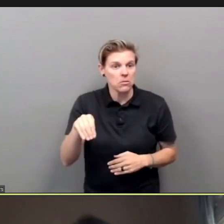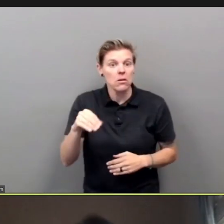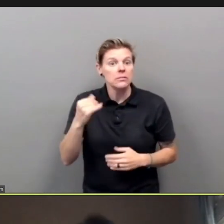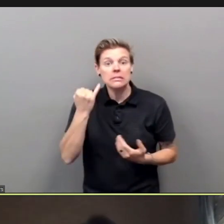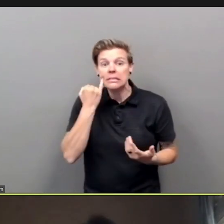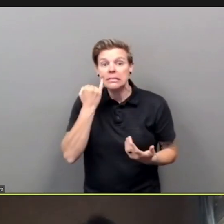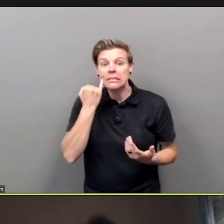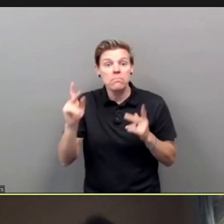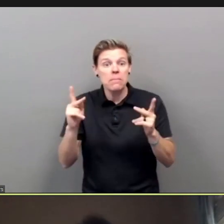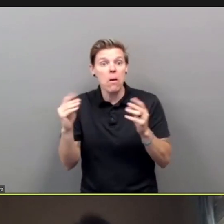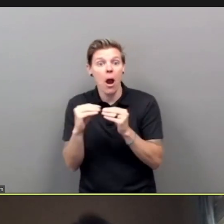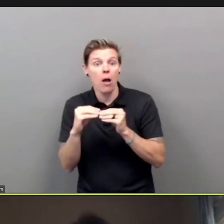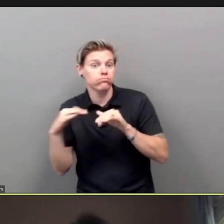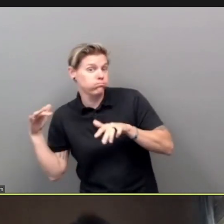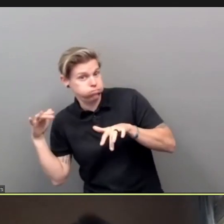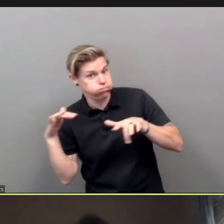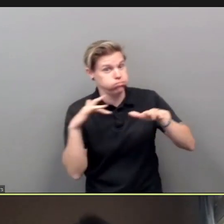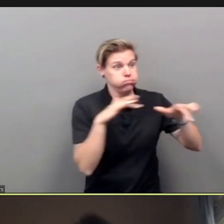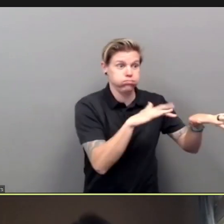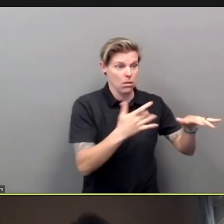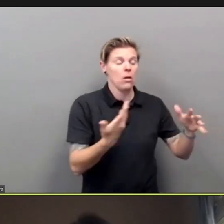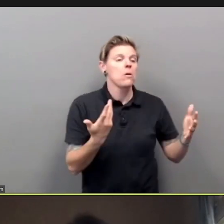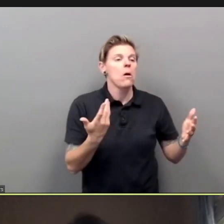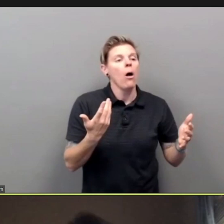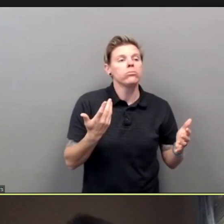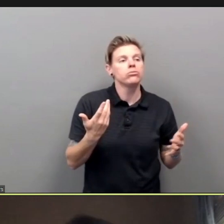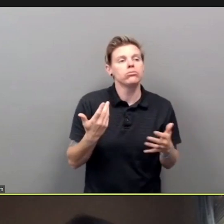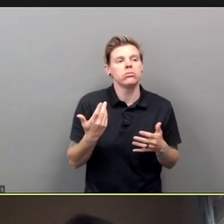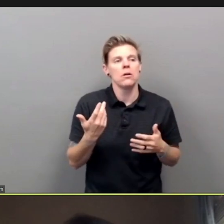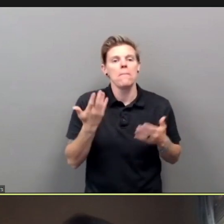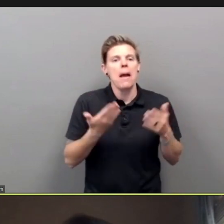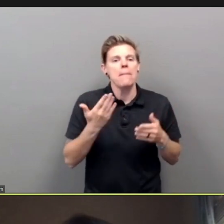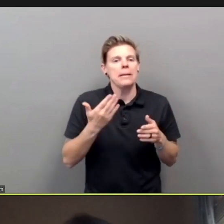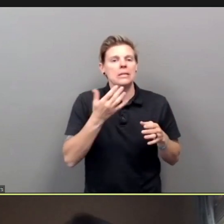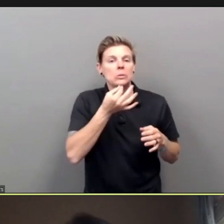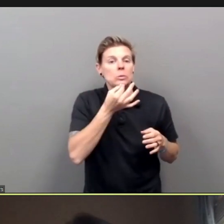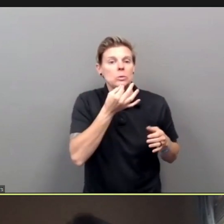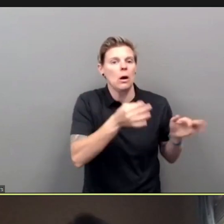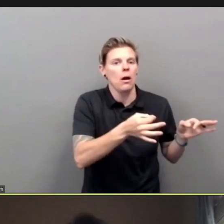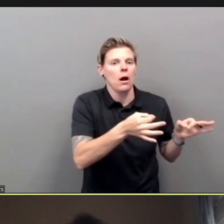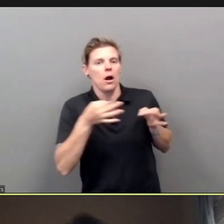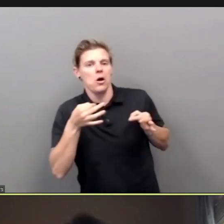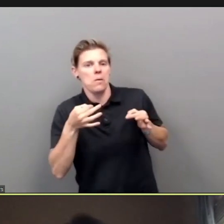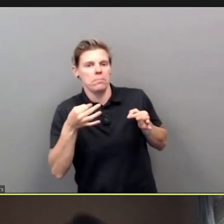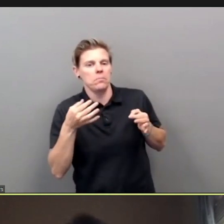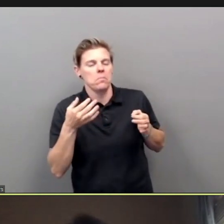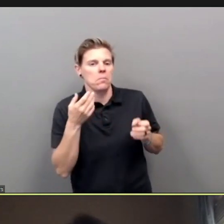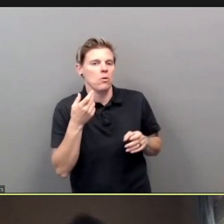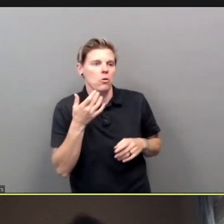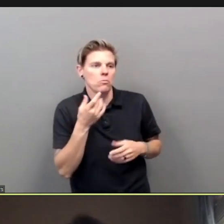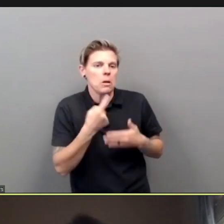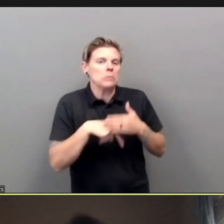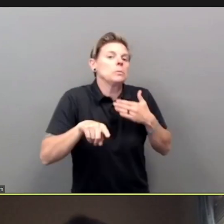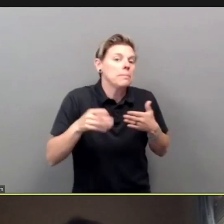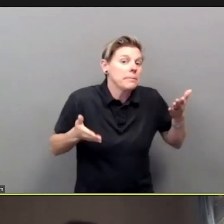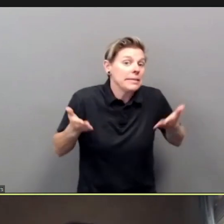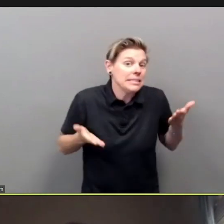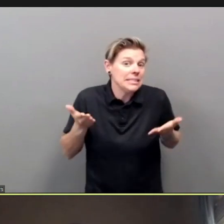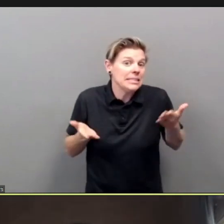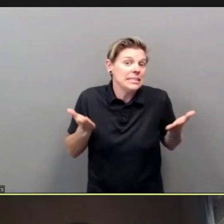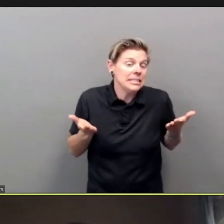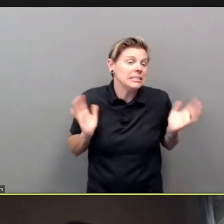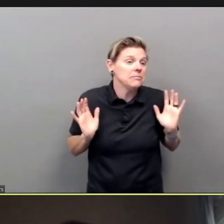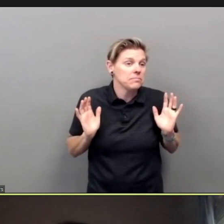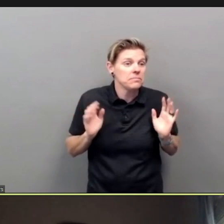get vaccinated in the next 2 weeks, then you could potentially make it by next week. But given